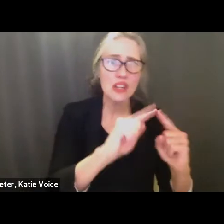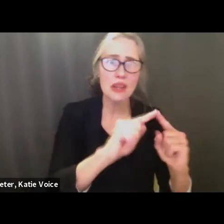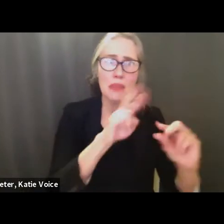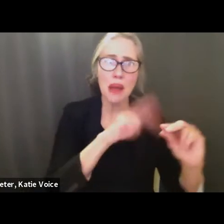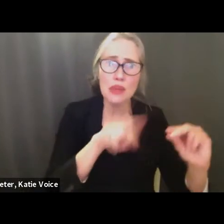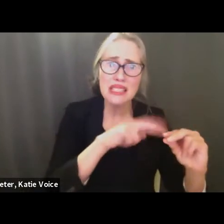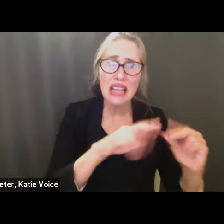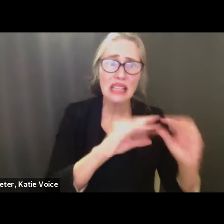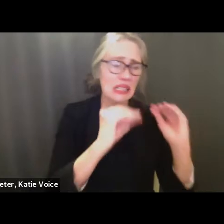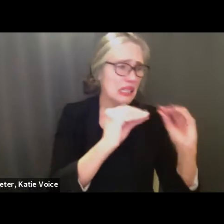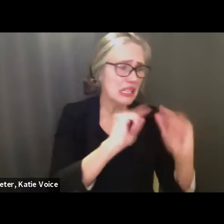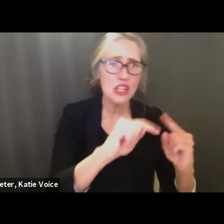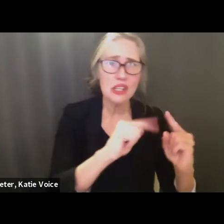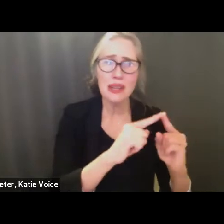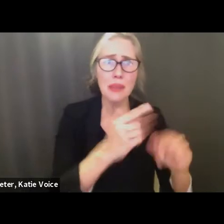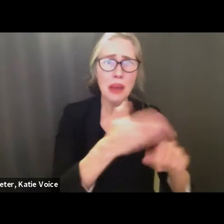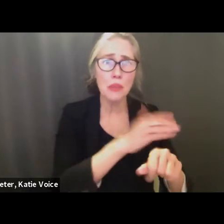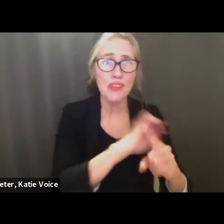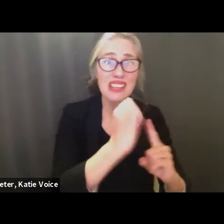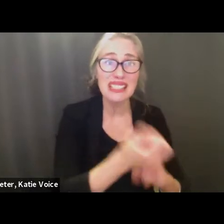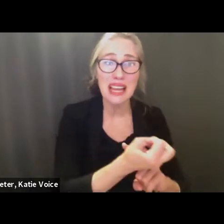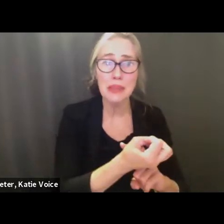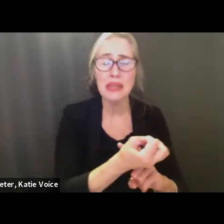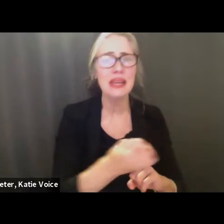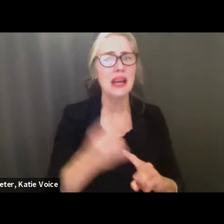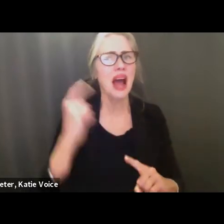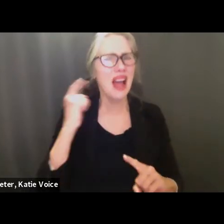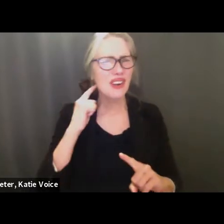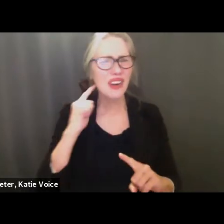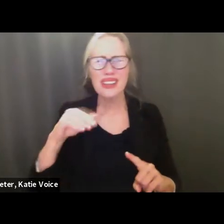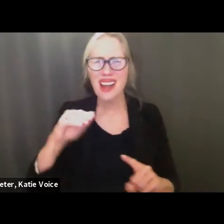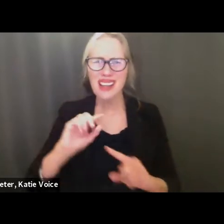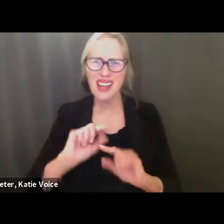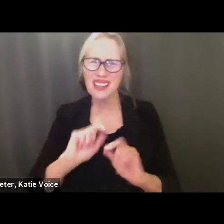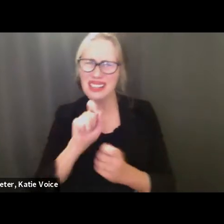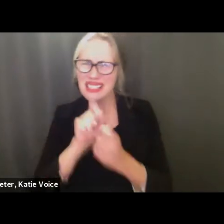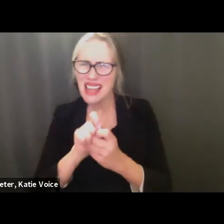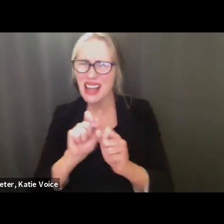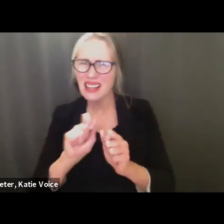sites saying, we don't have a recycling program, we haven't done that. So this